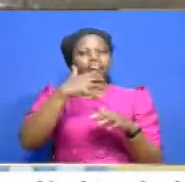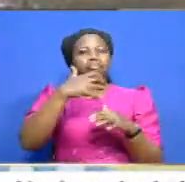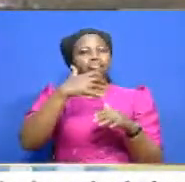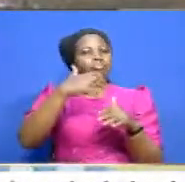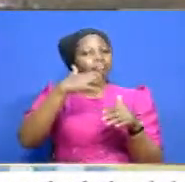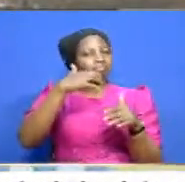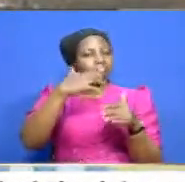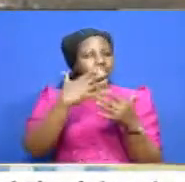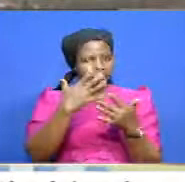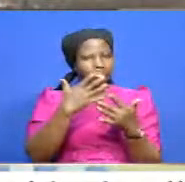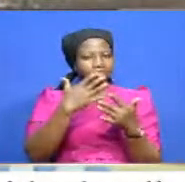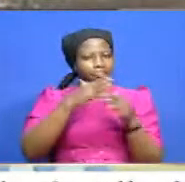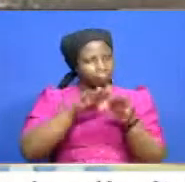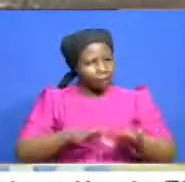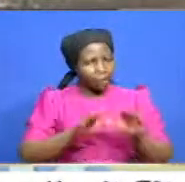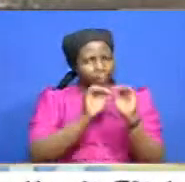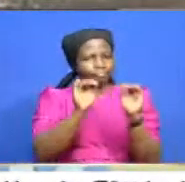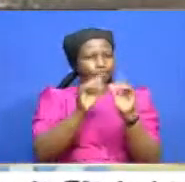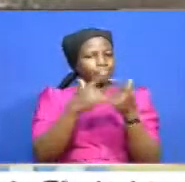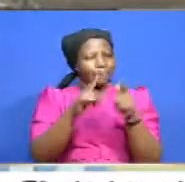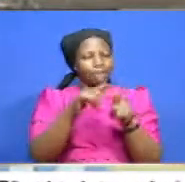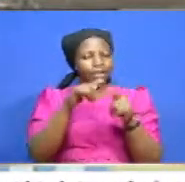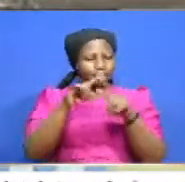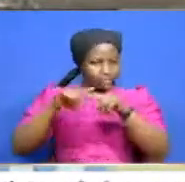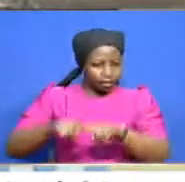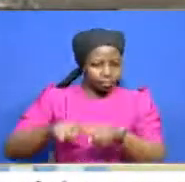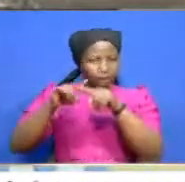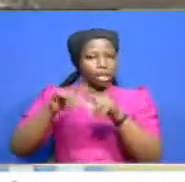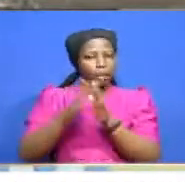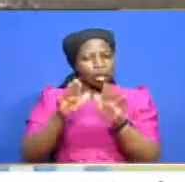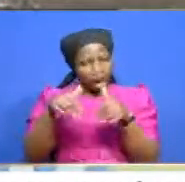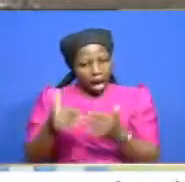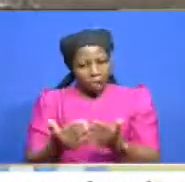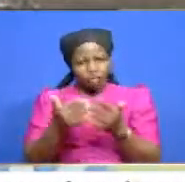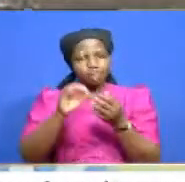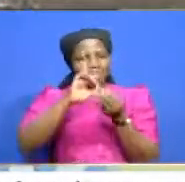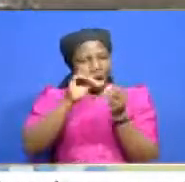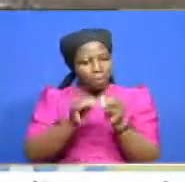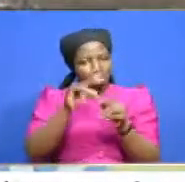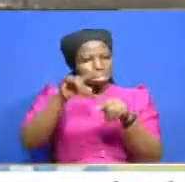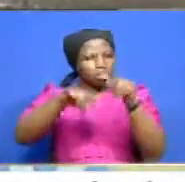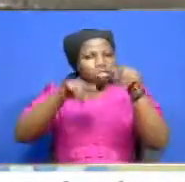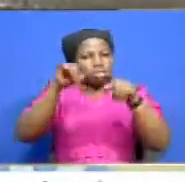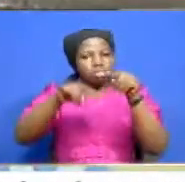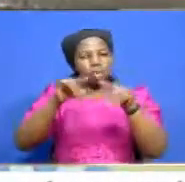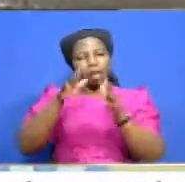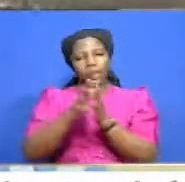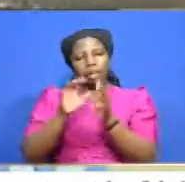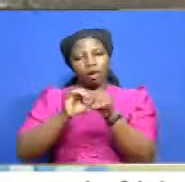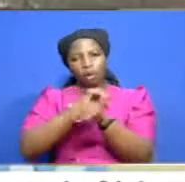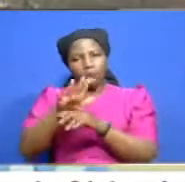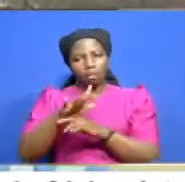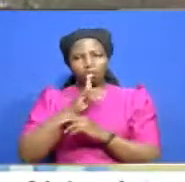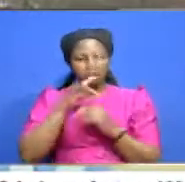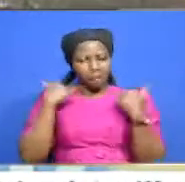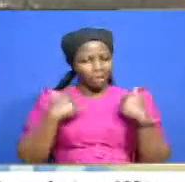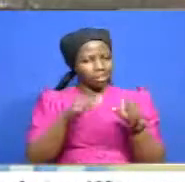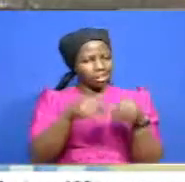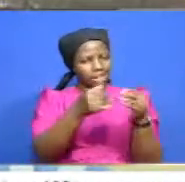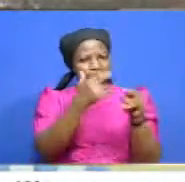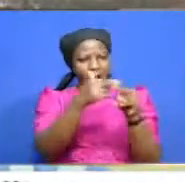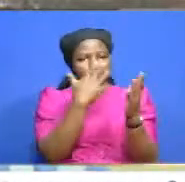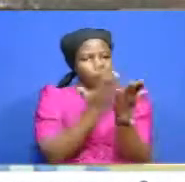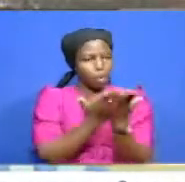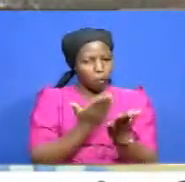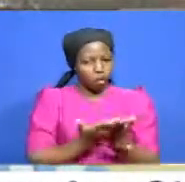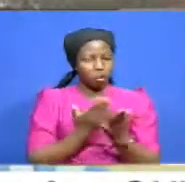curve is going to go when it comes to the spread of COVID-19. So I will call it a proposal, just courtesy of that particular